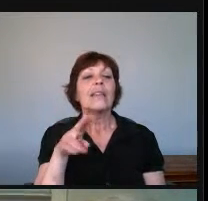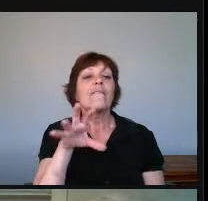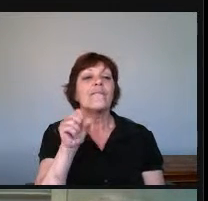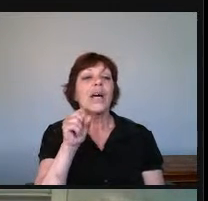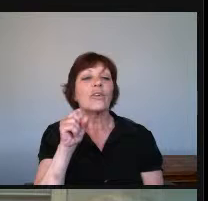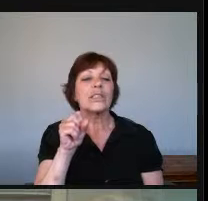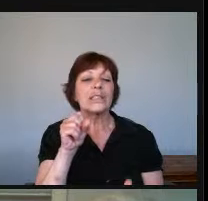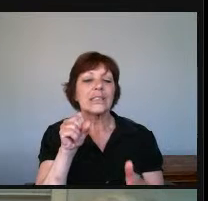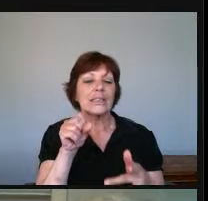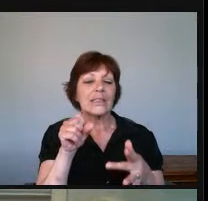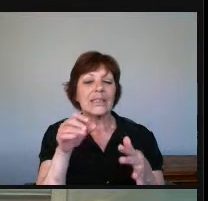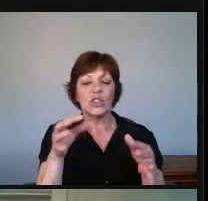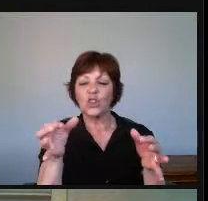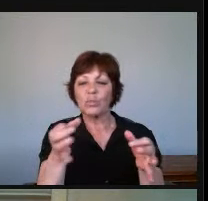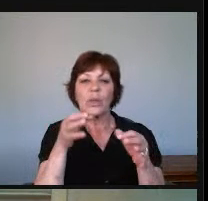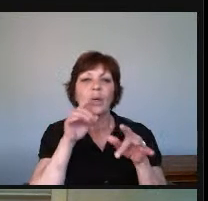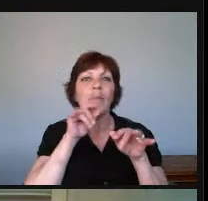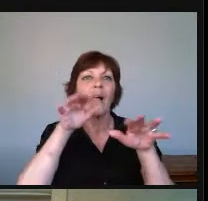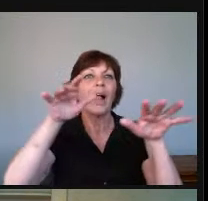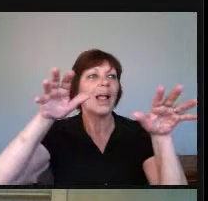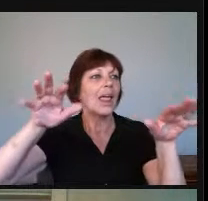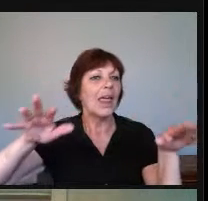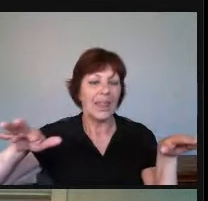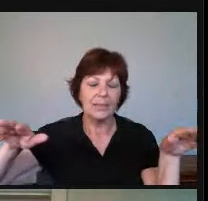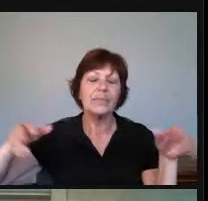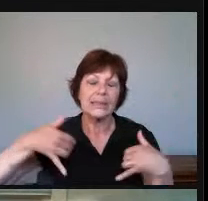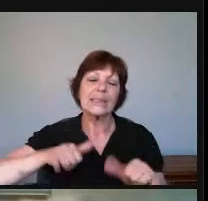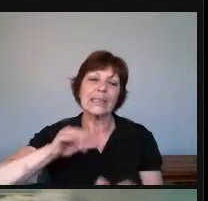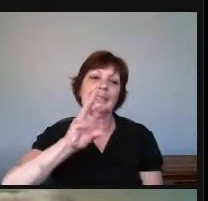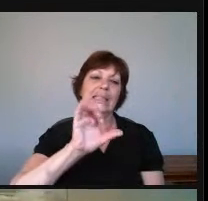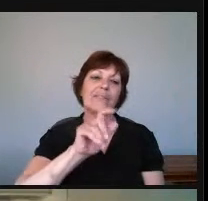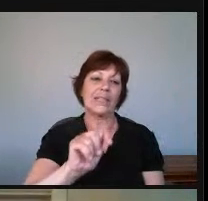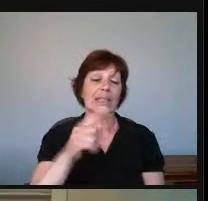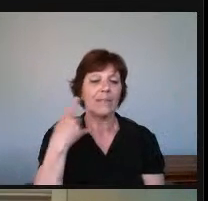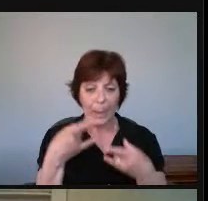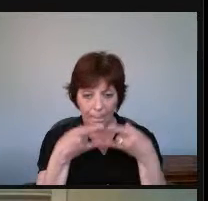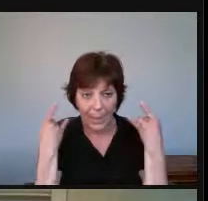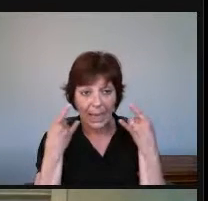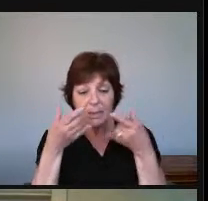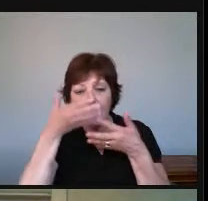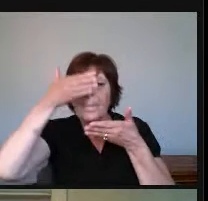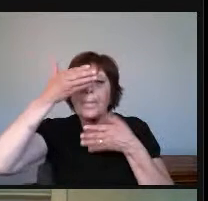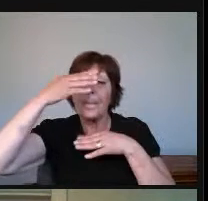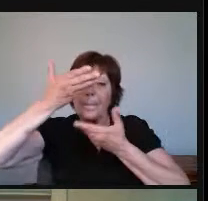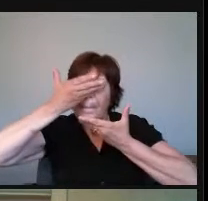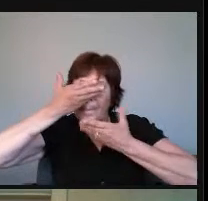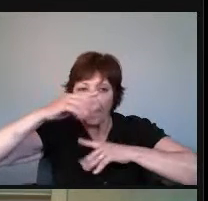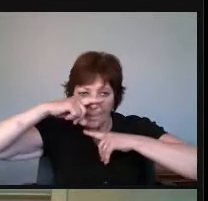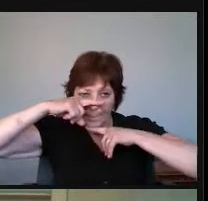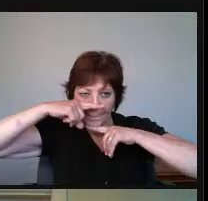in small droplets, and it's still 6 feet. And if you're going to wear a mask, make sure it's covering your nose and mouth.